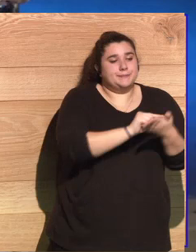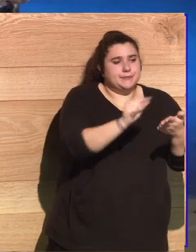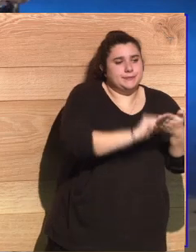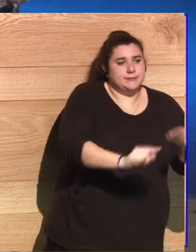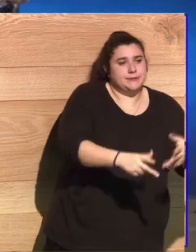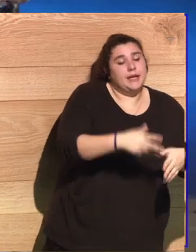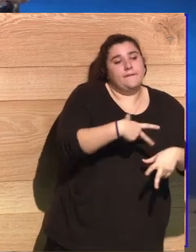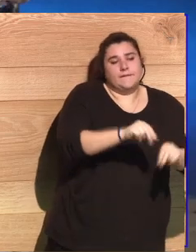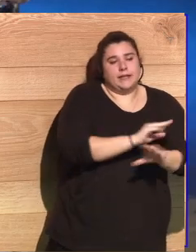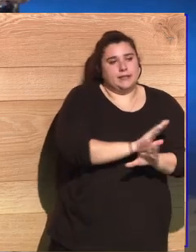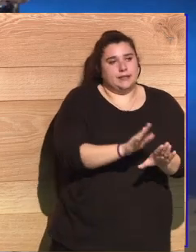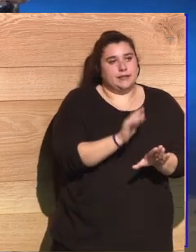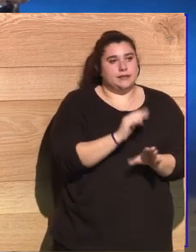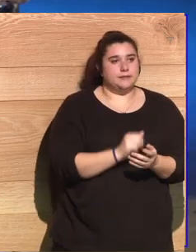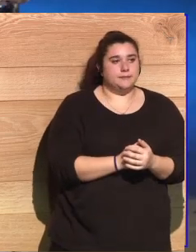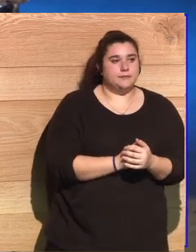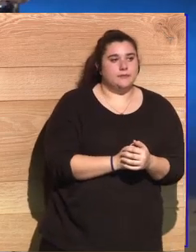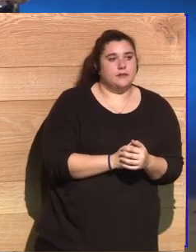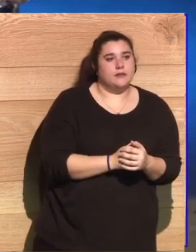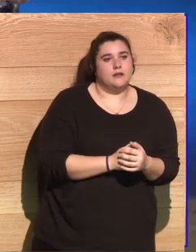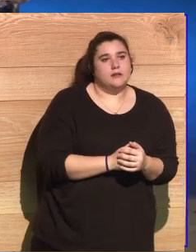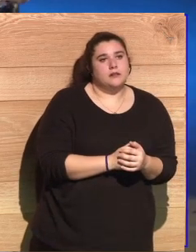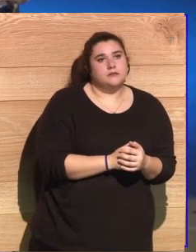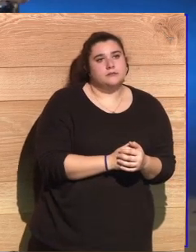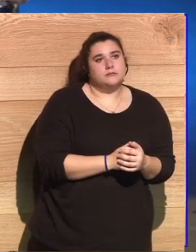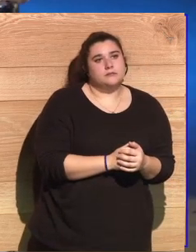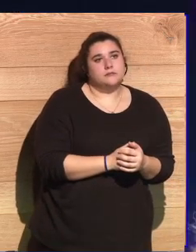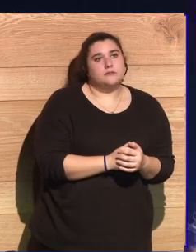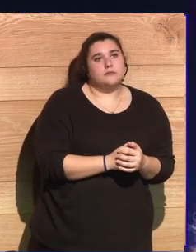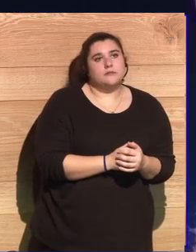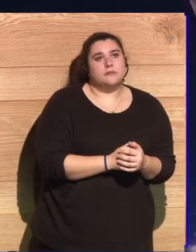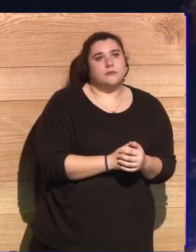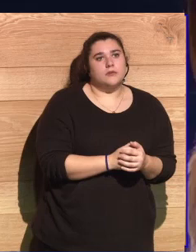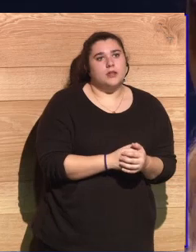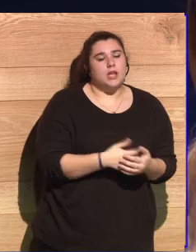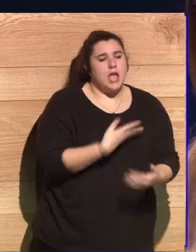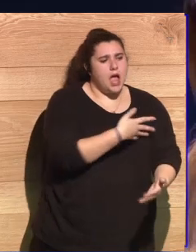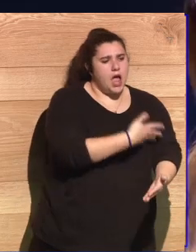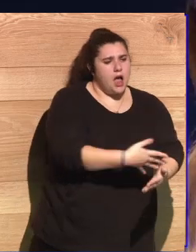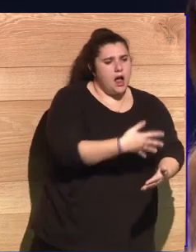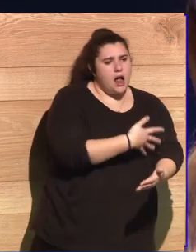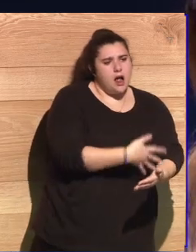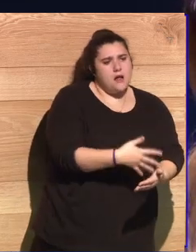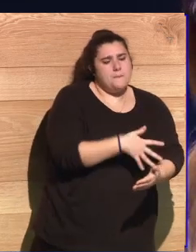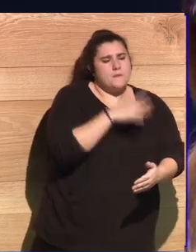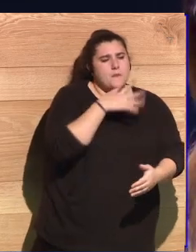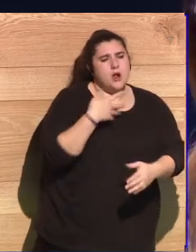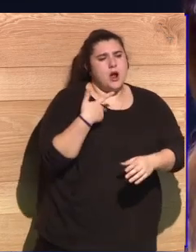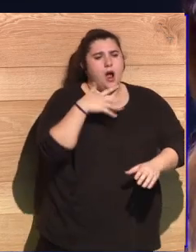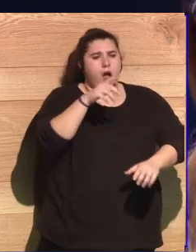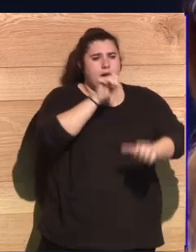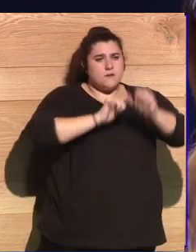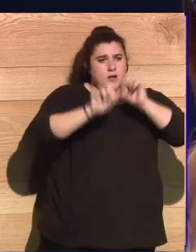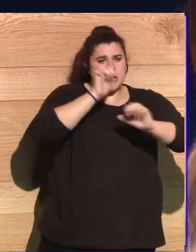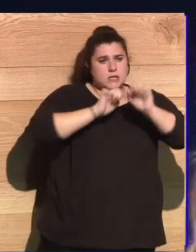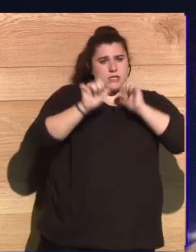He was living in Florida. He got an esophageal hemorrhage from drinking too much. I went to visit his grave